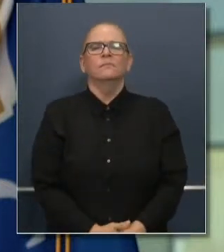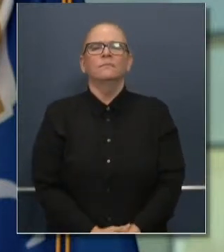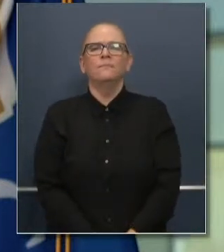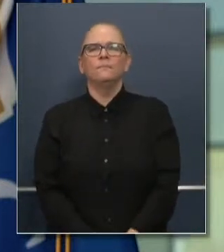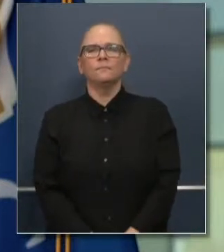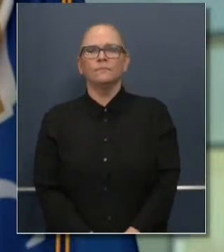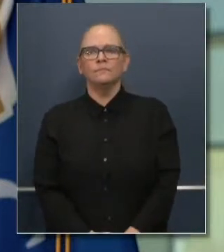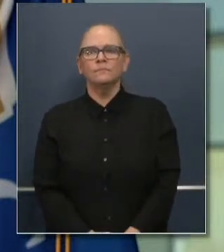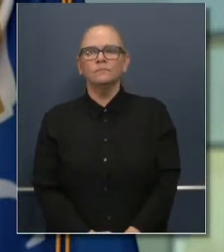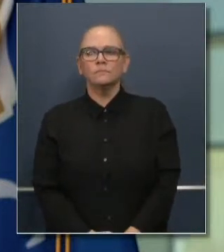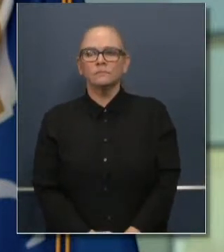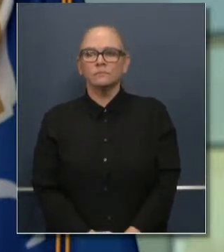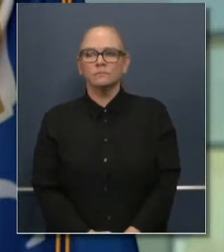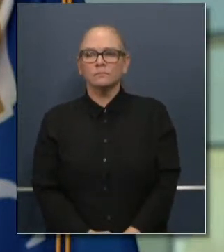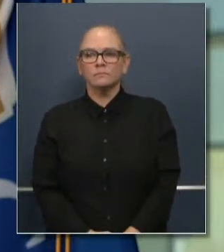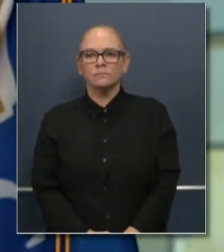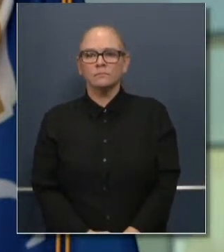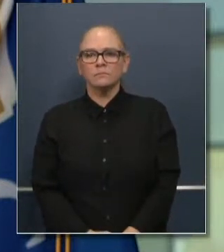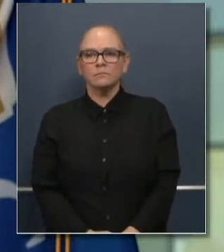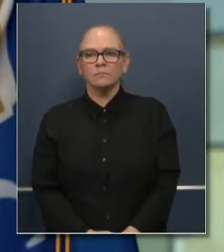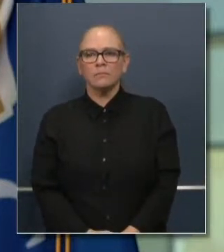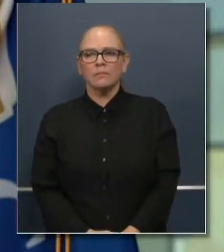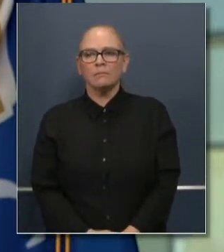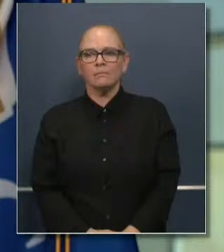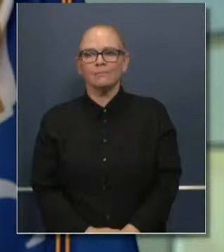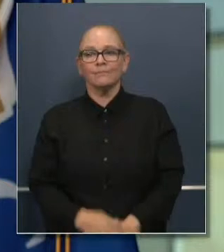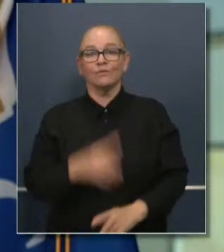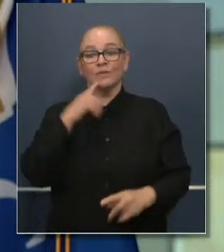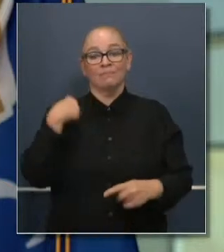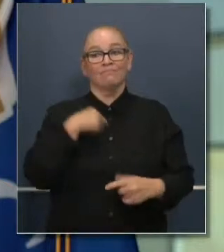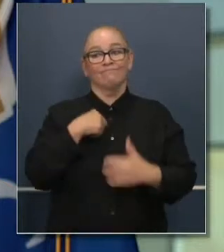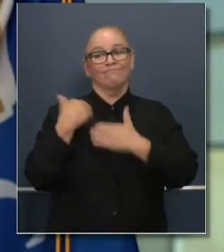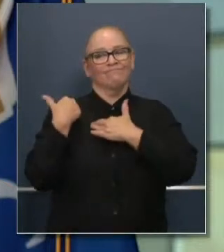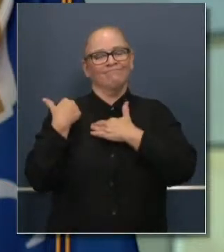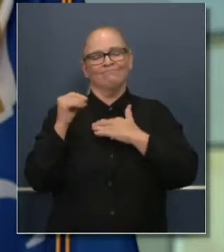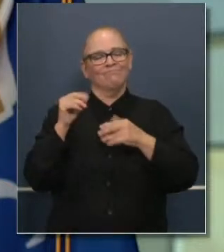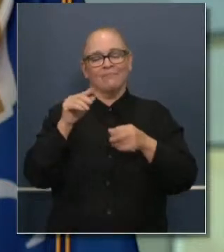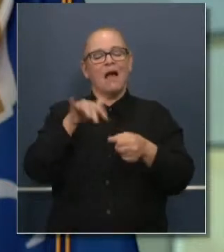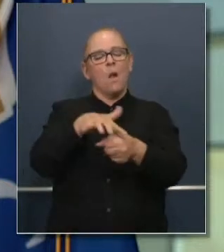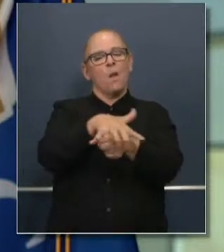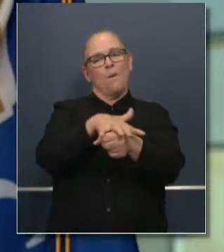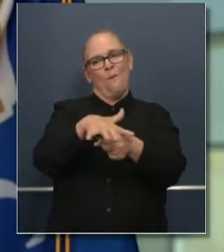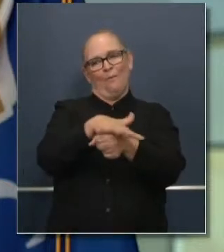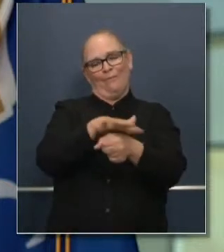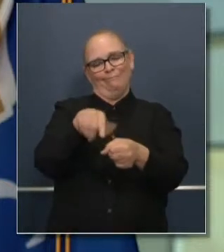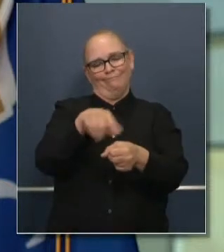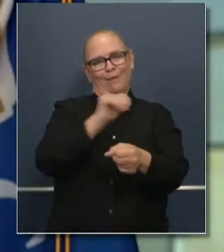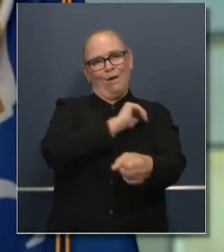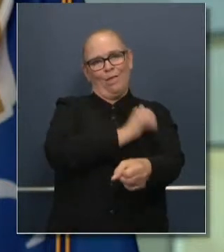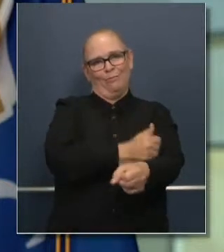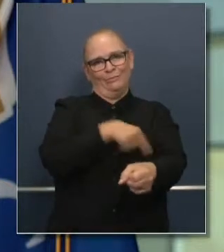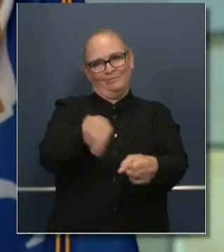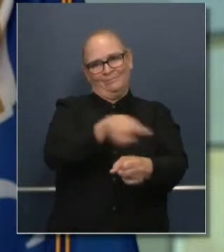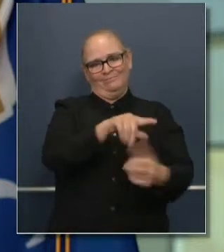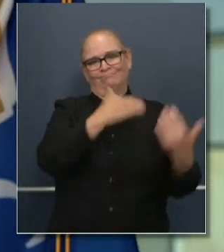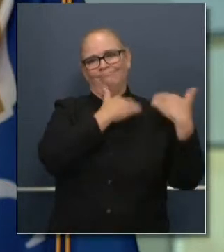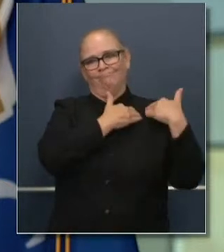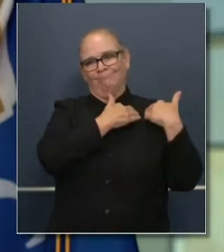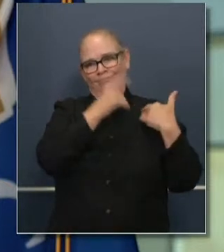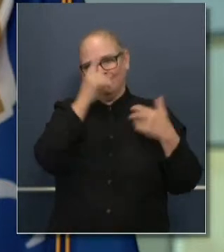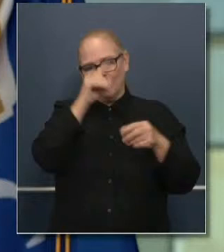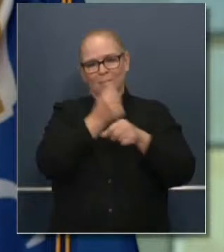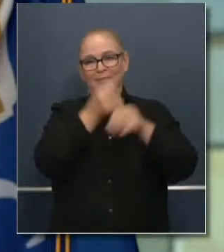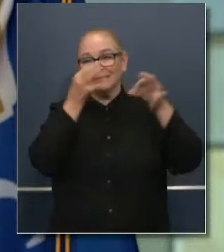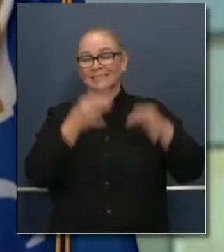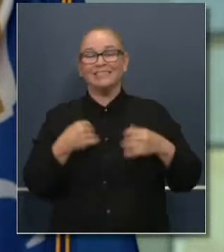local, what we call LEAs. These are local education agencies, authorities, local capacity to make those decisions,